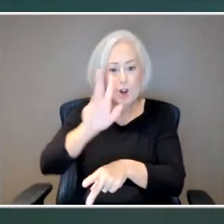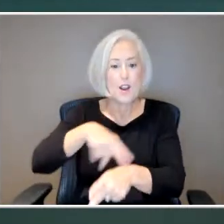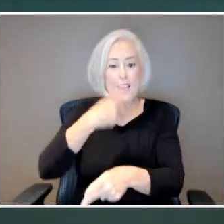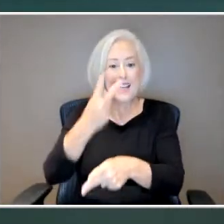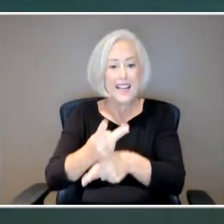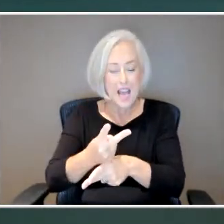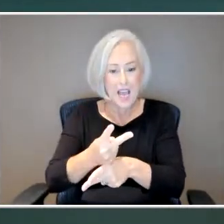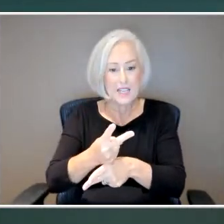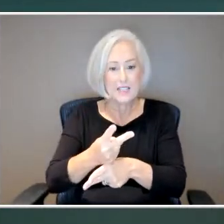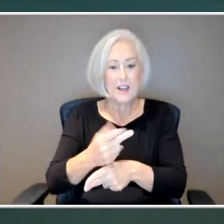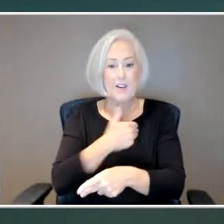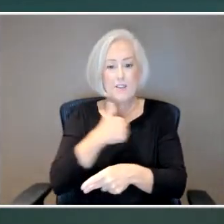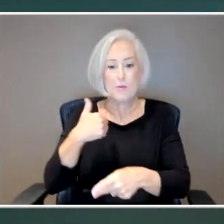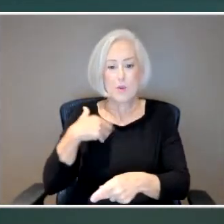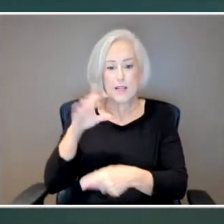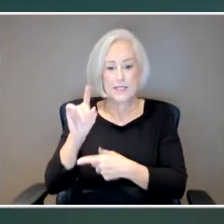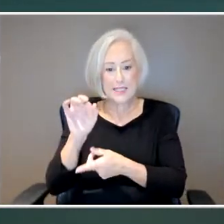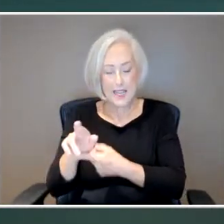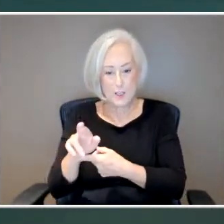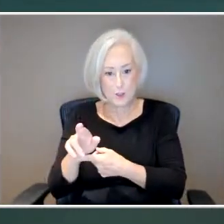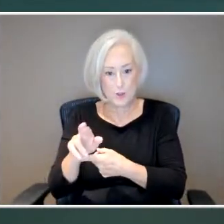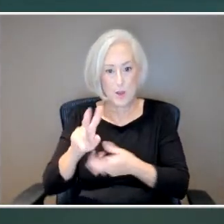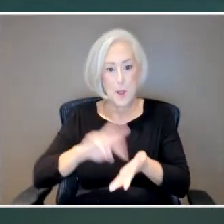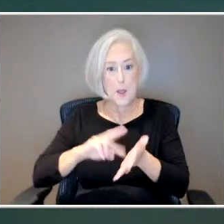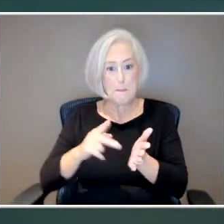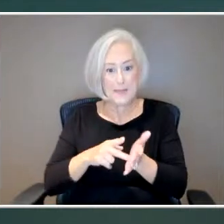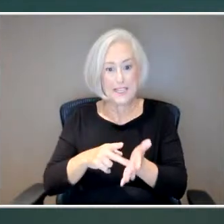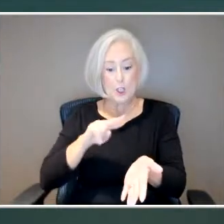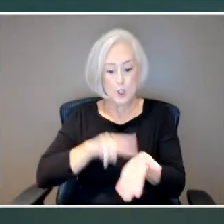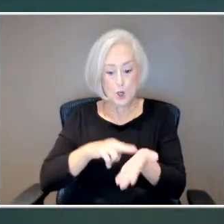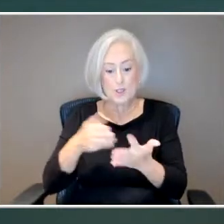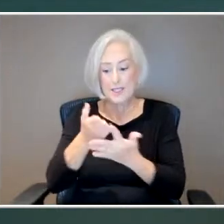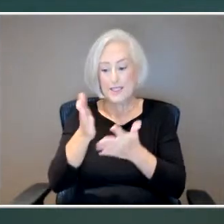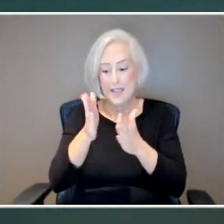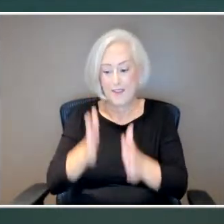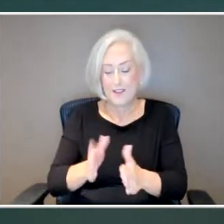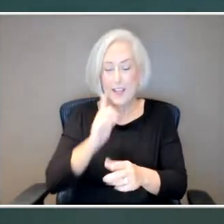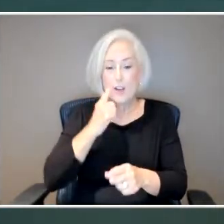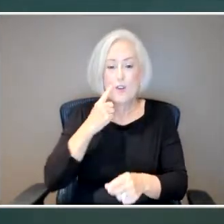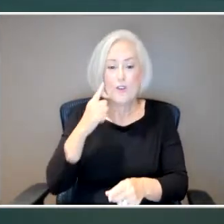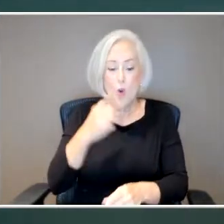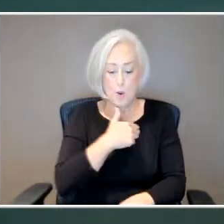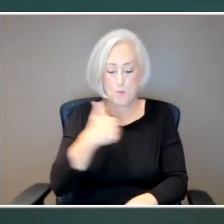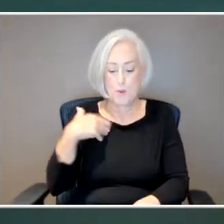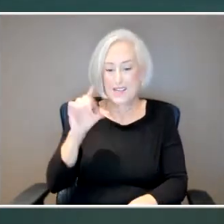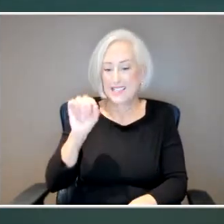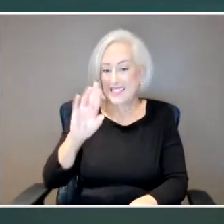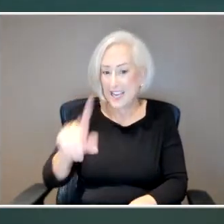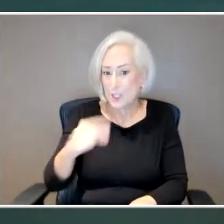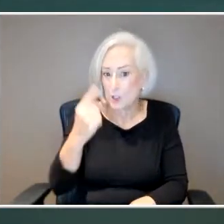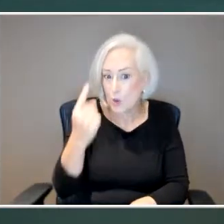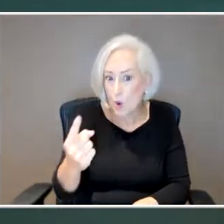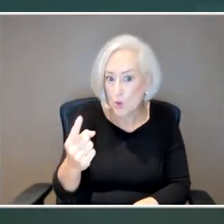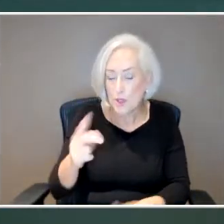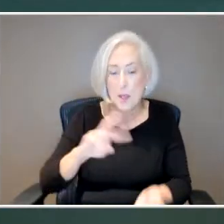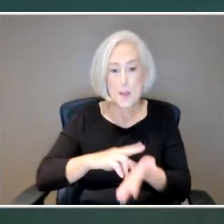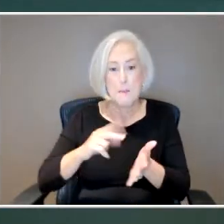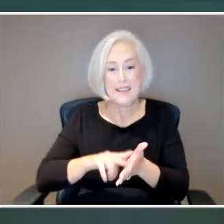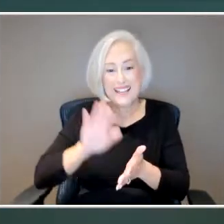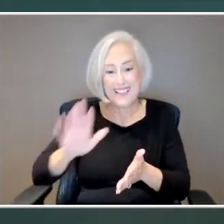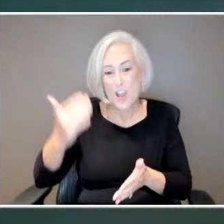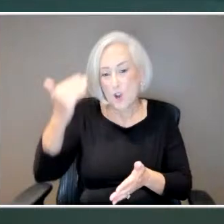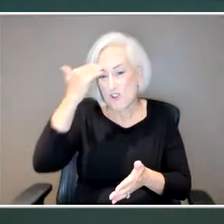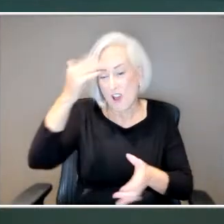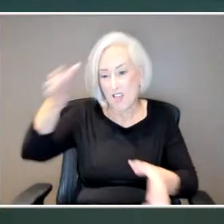navigators are only nurse navigators for breast cancer. That's all they do. So they have a lot of medical knowledge pertaining to